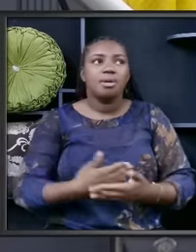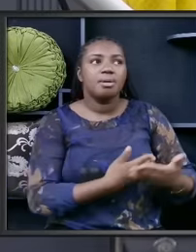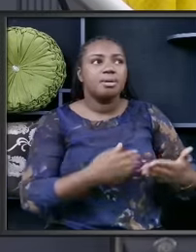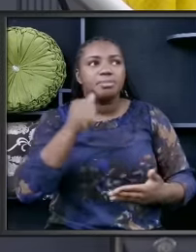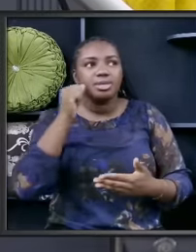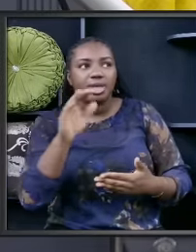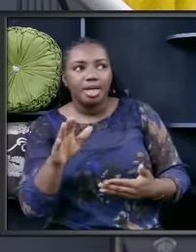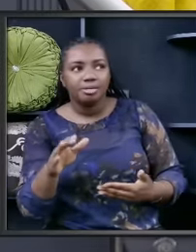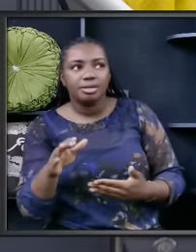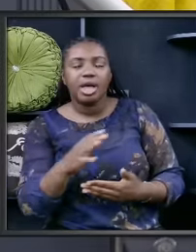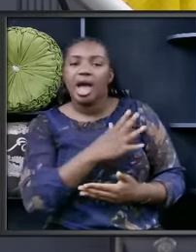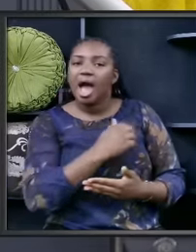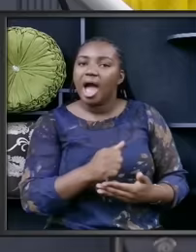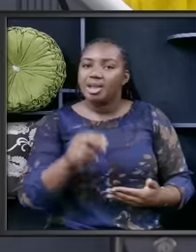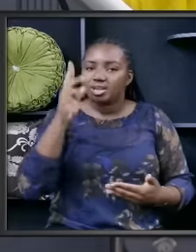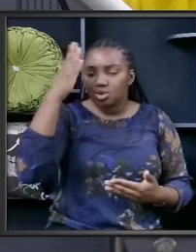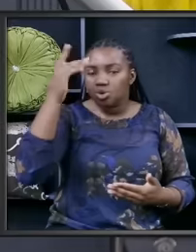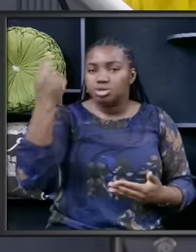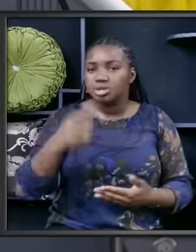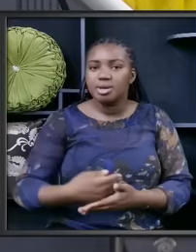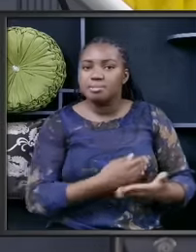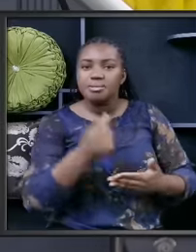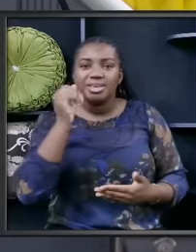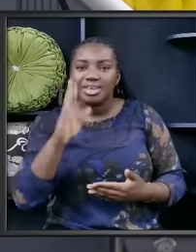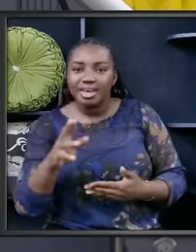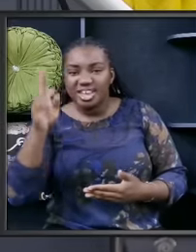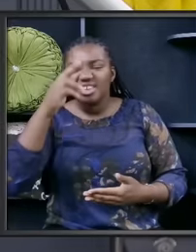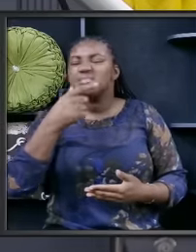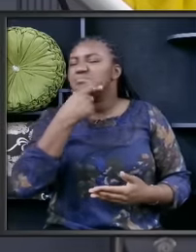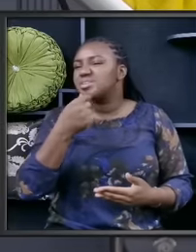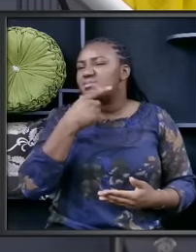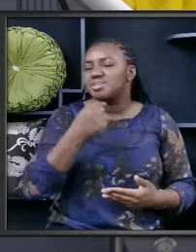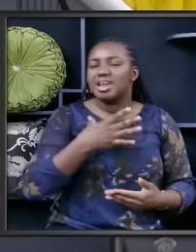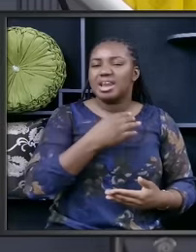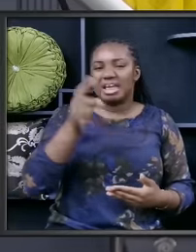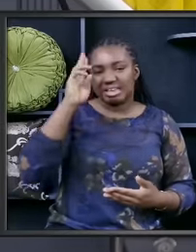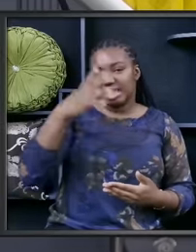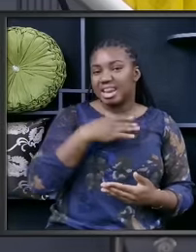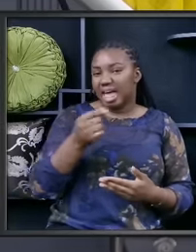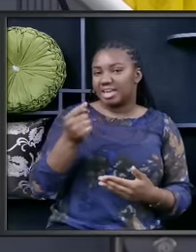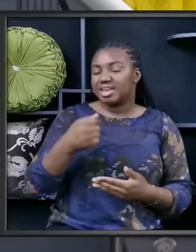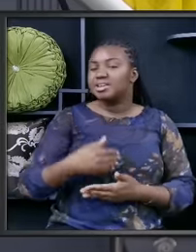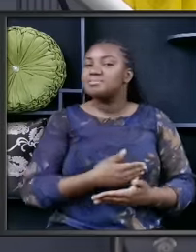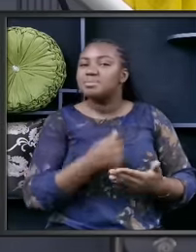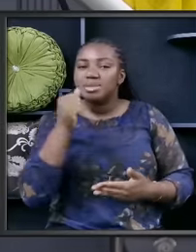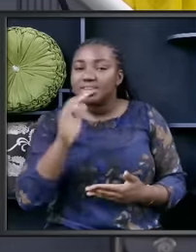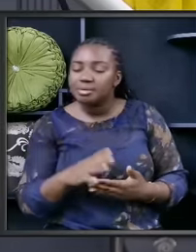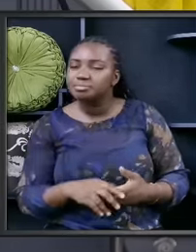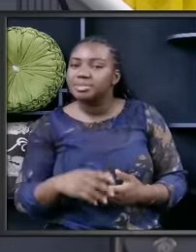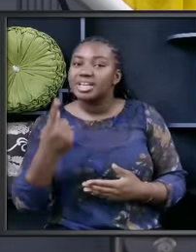a baby girl. So, and he know the baby girl. Then this girl, he claim, he pretend, so he like him. Then the day where we go